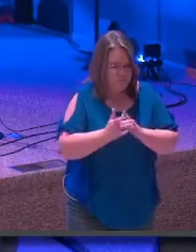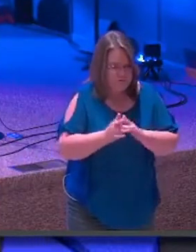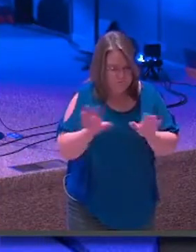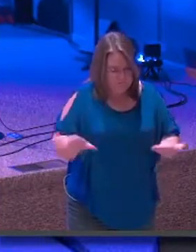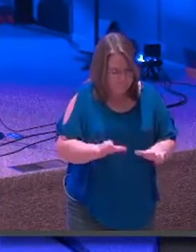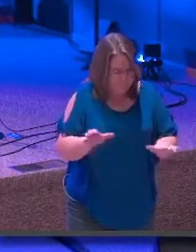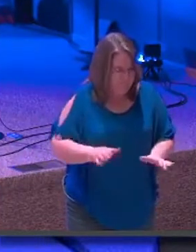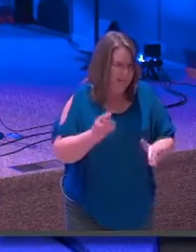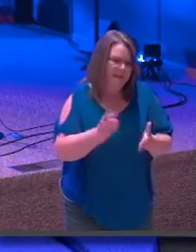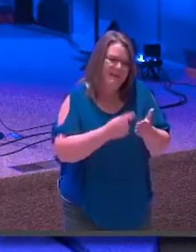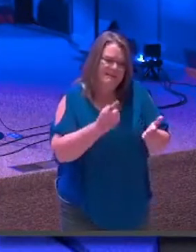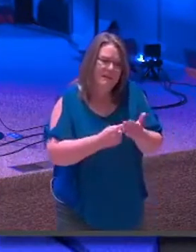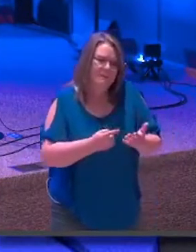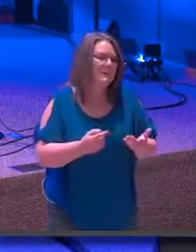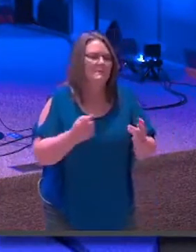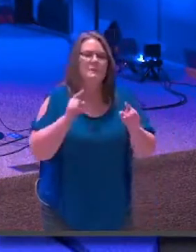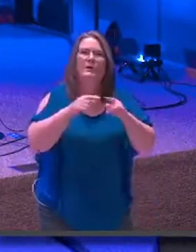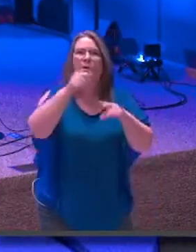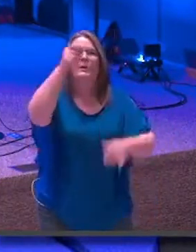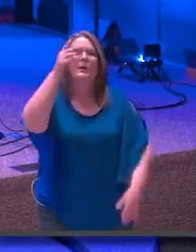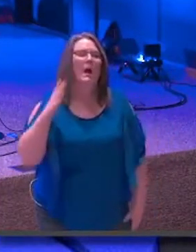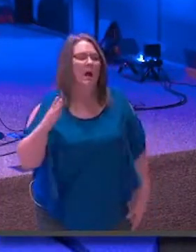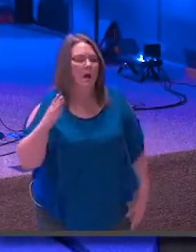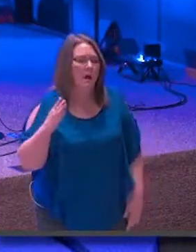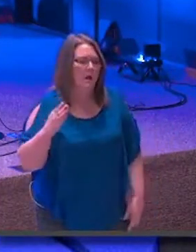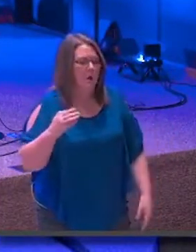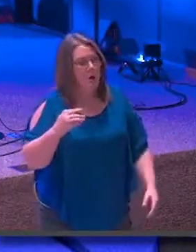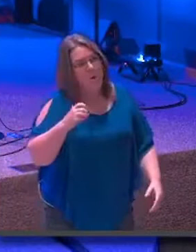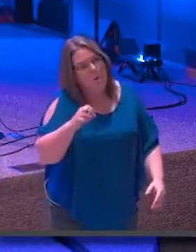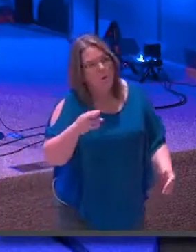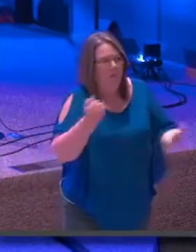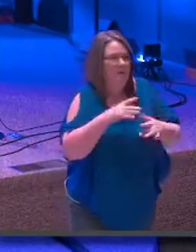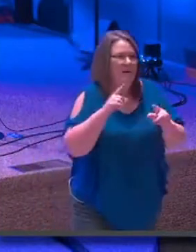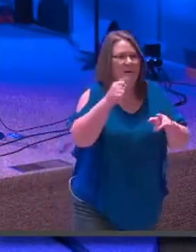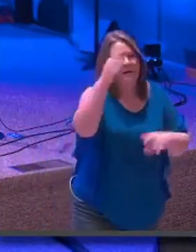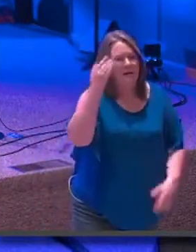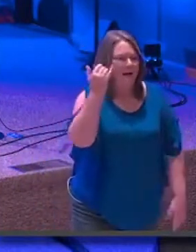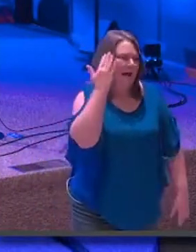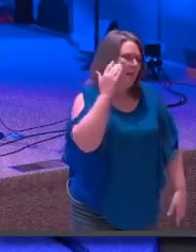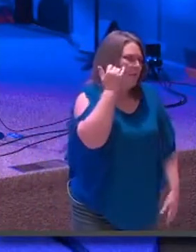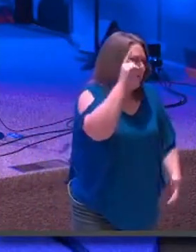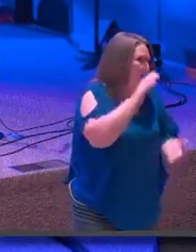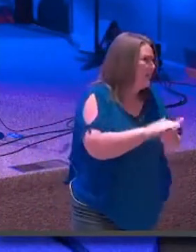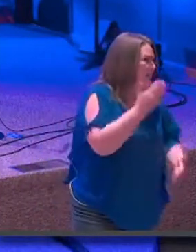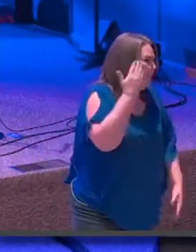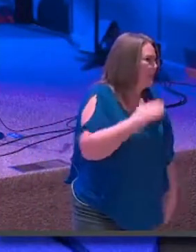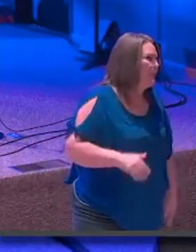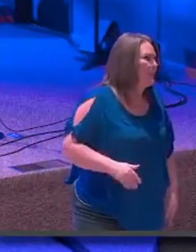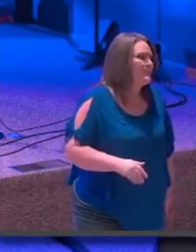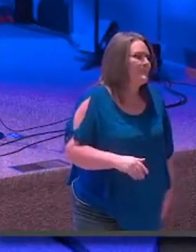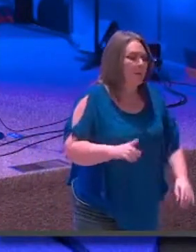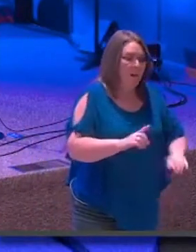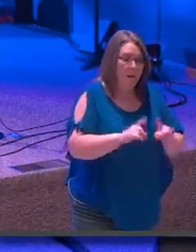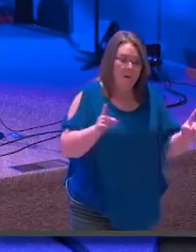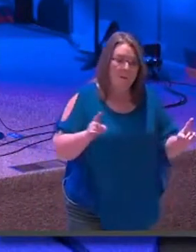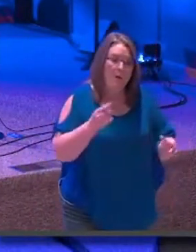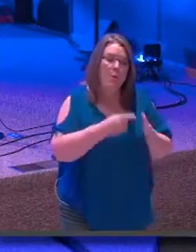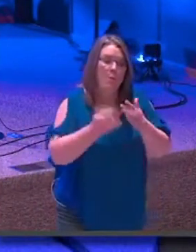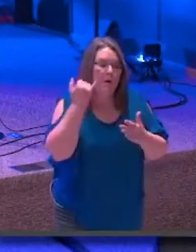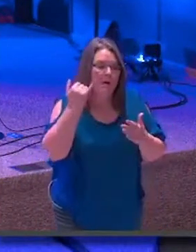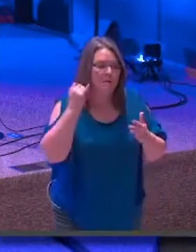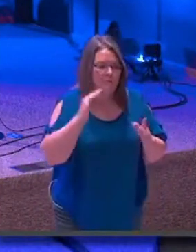Sometimes you come to God or you're afraid to come to God. I don't know if I believe. I don't know if I just. But what if we